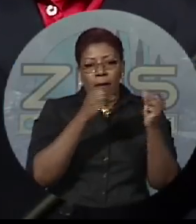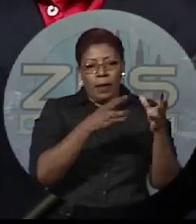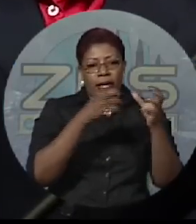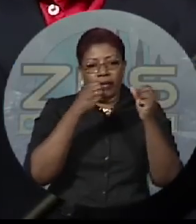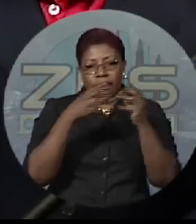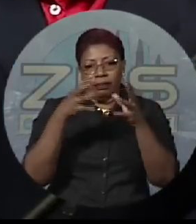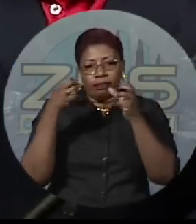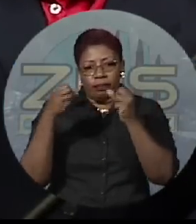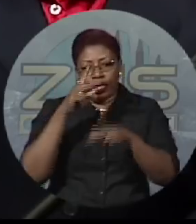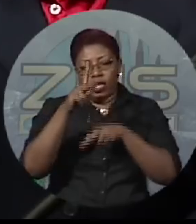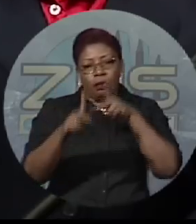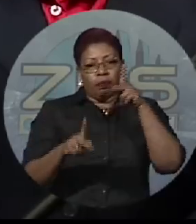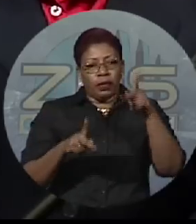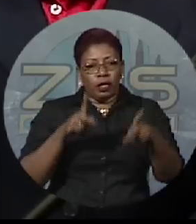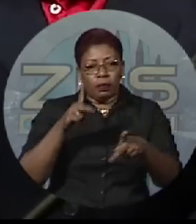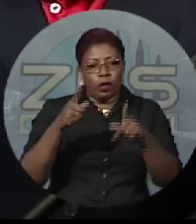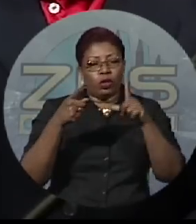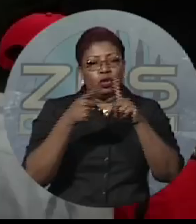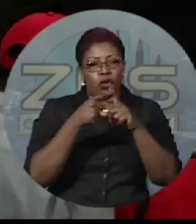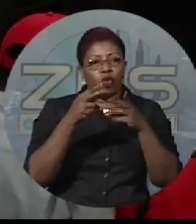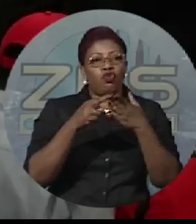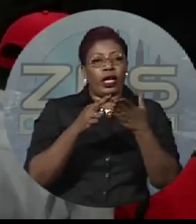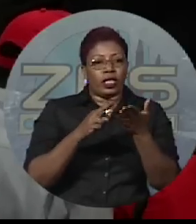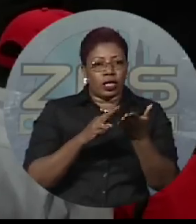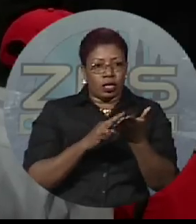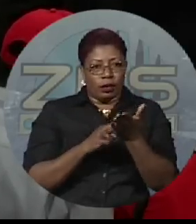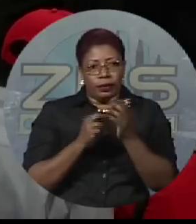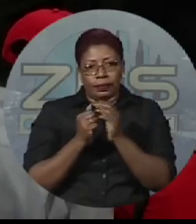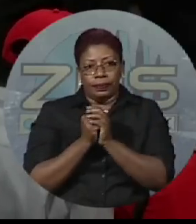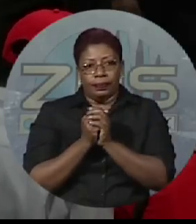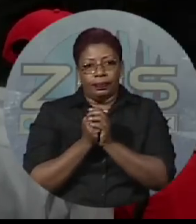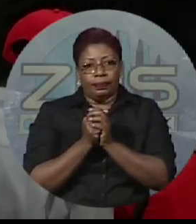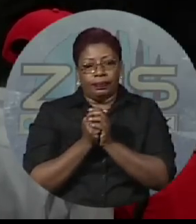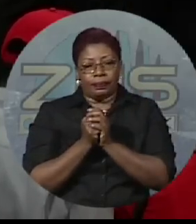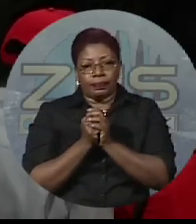going forth this week to register. Altavis Munnings, ZNS Network News.